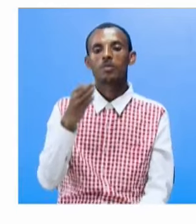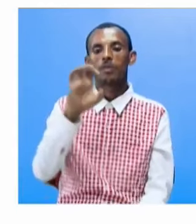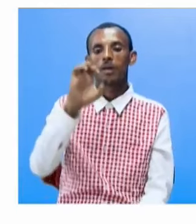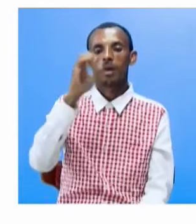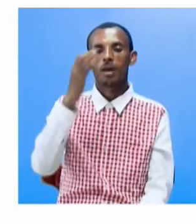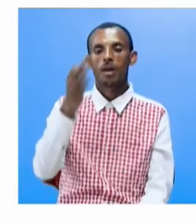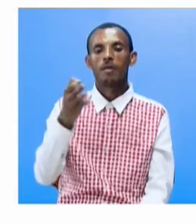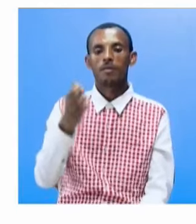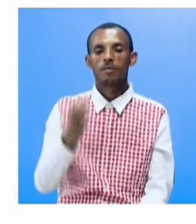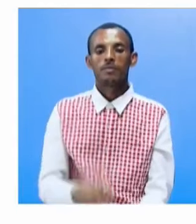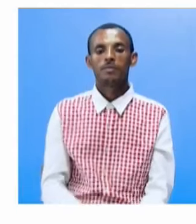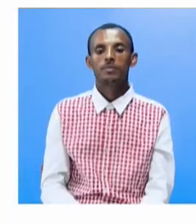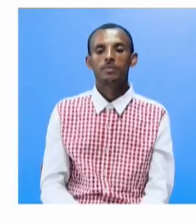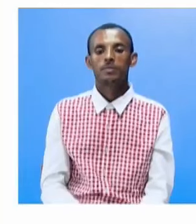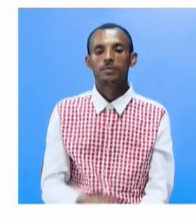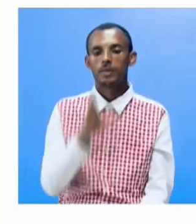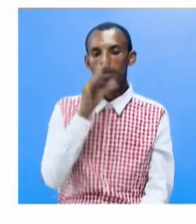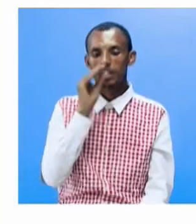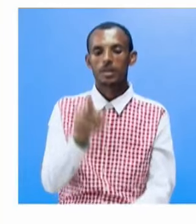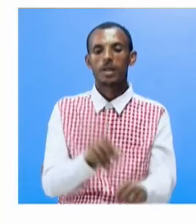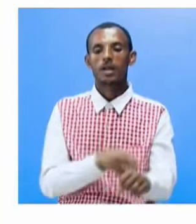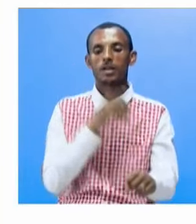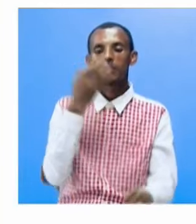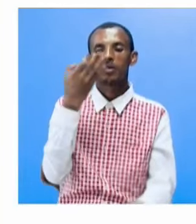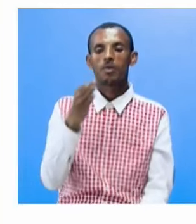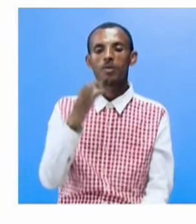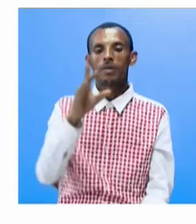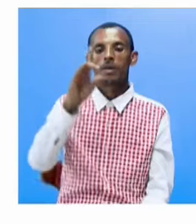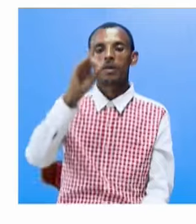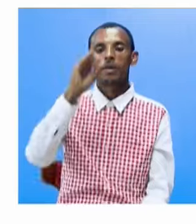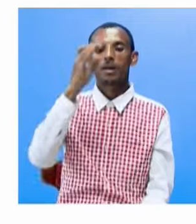EF, and the length of DF.